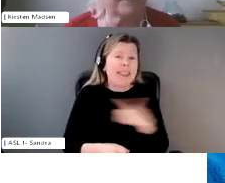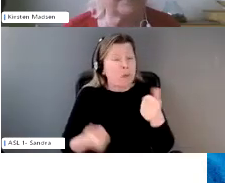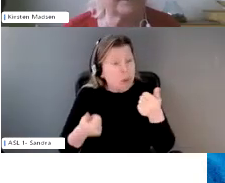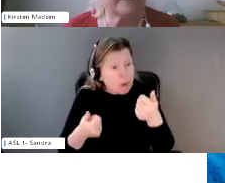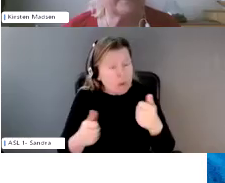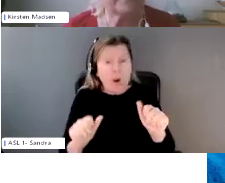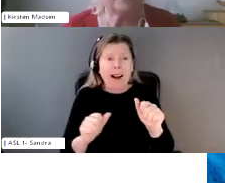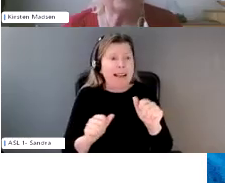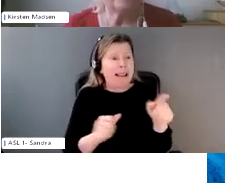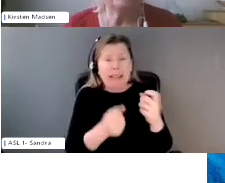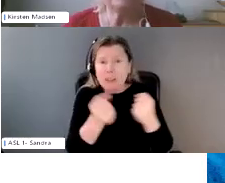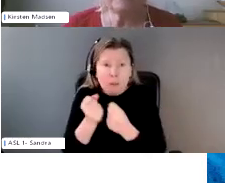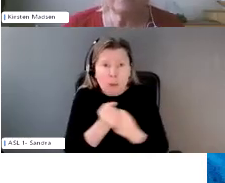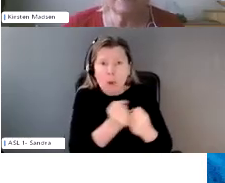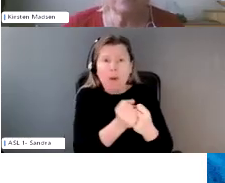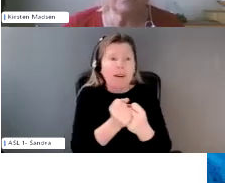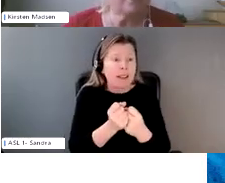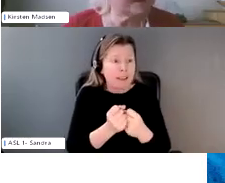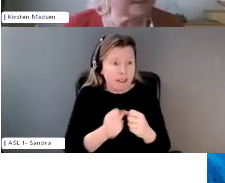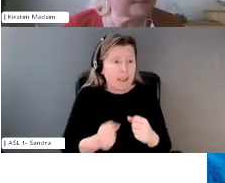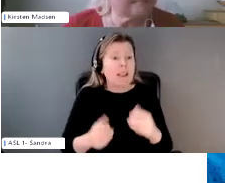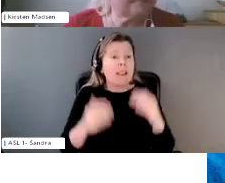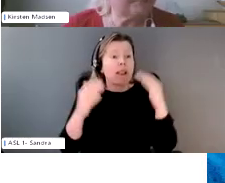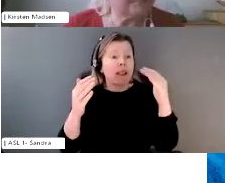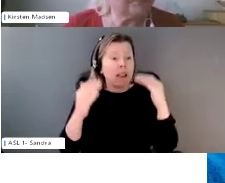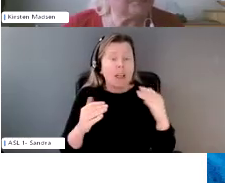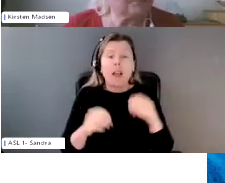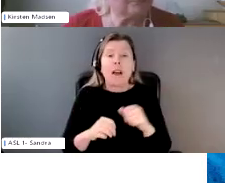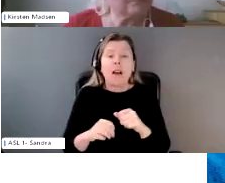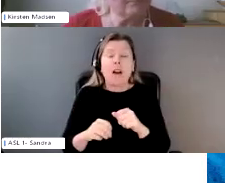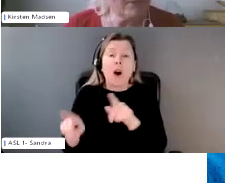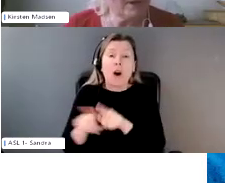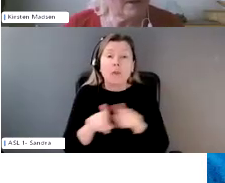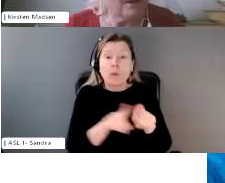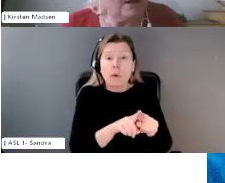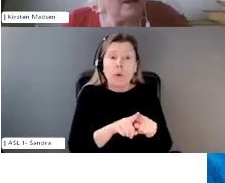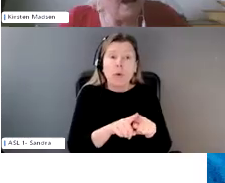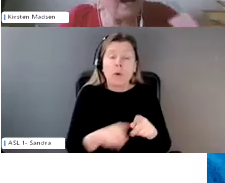accountable. The fact that we were also,